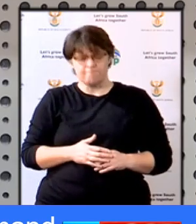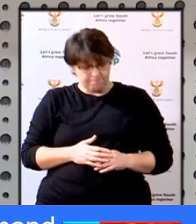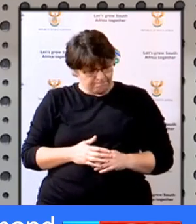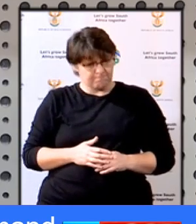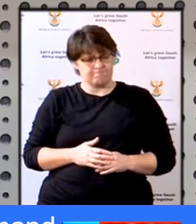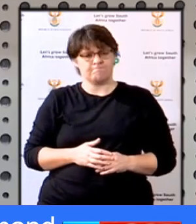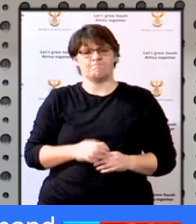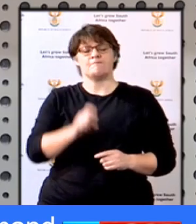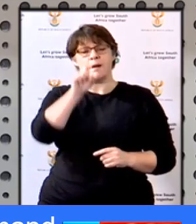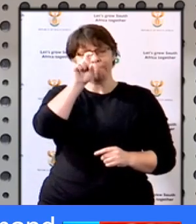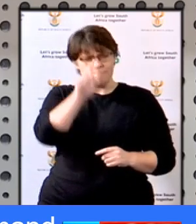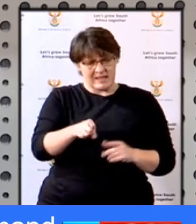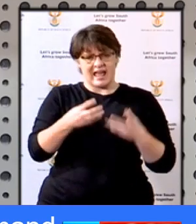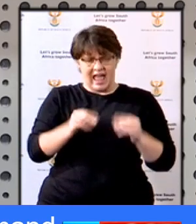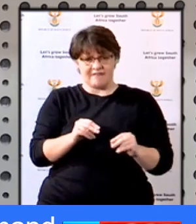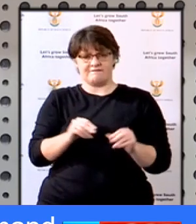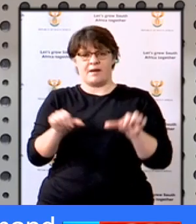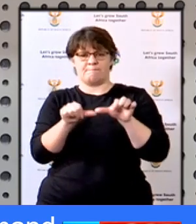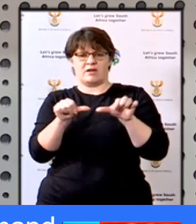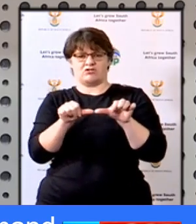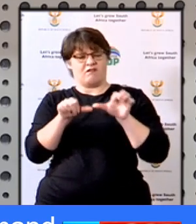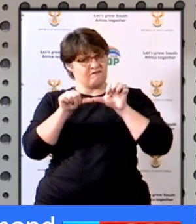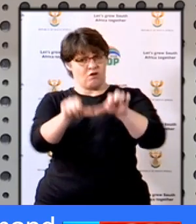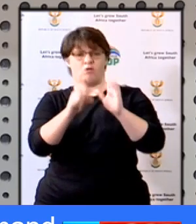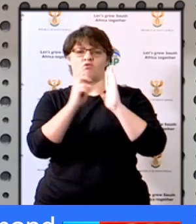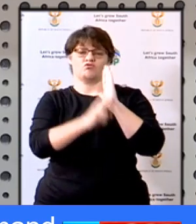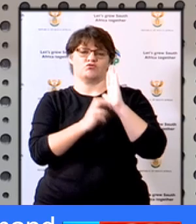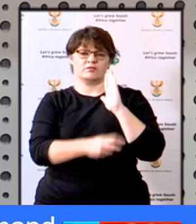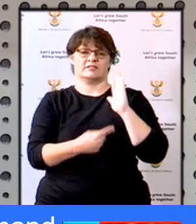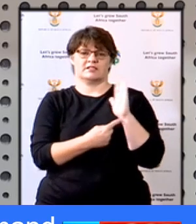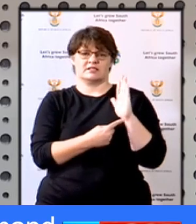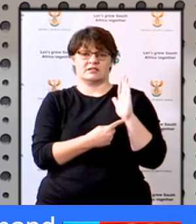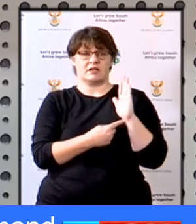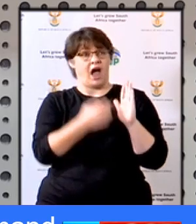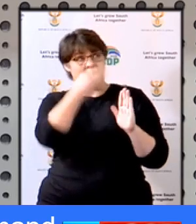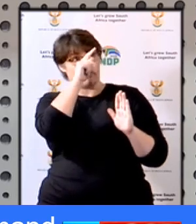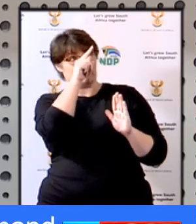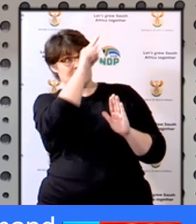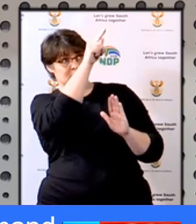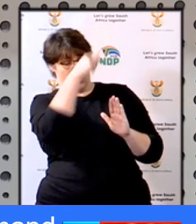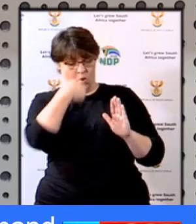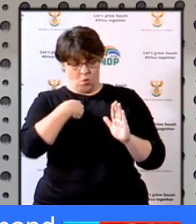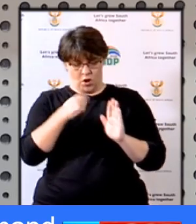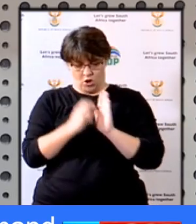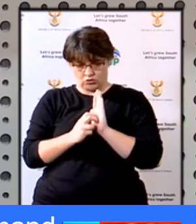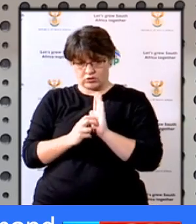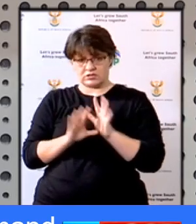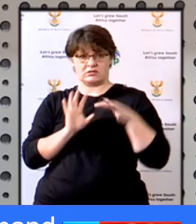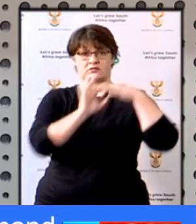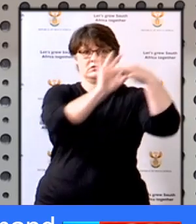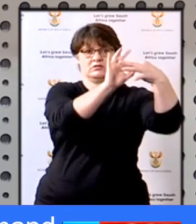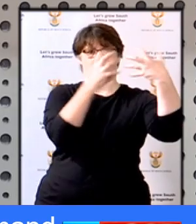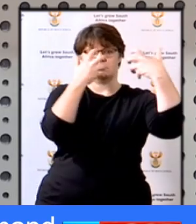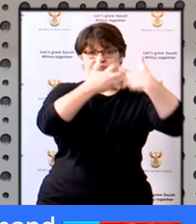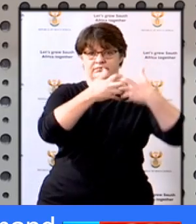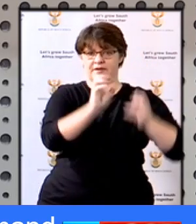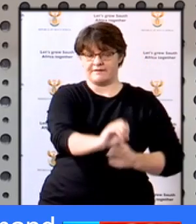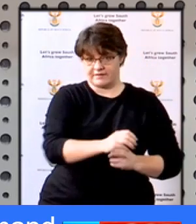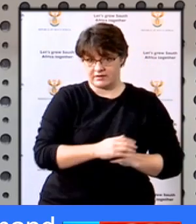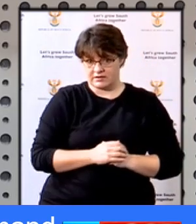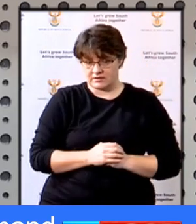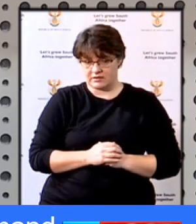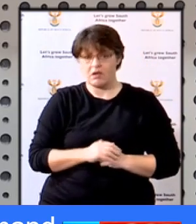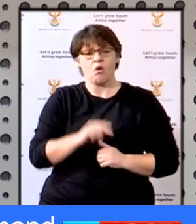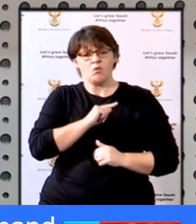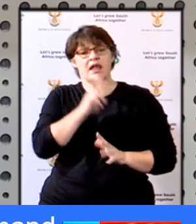be reasonable measures consistent with what government has published, that this is a system of